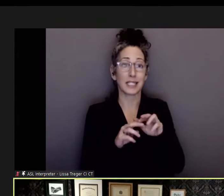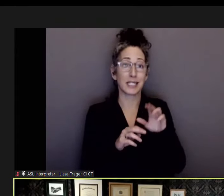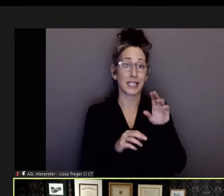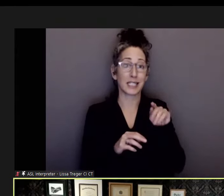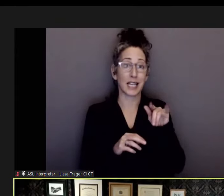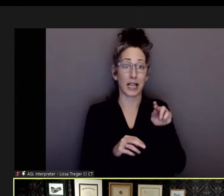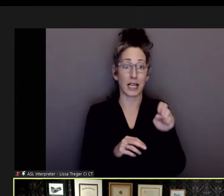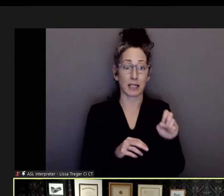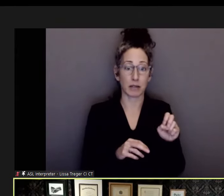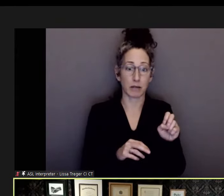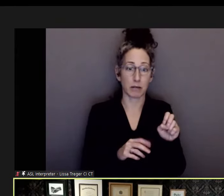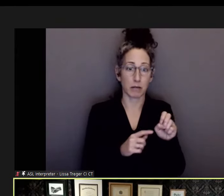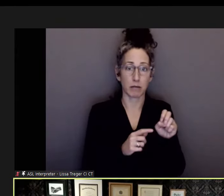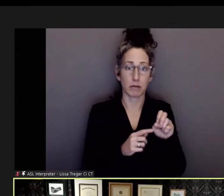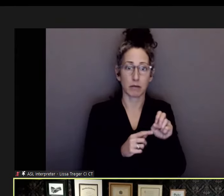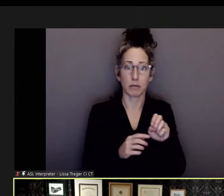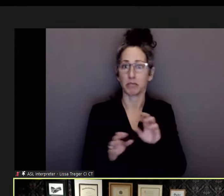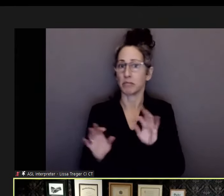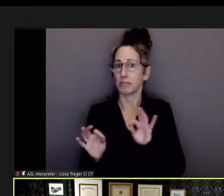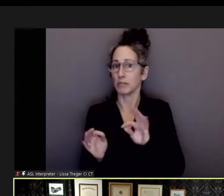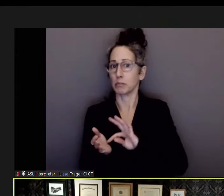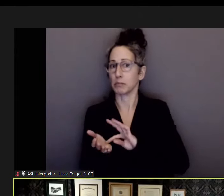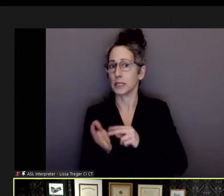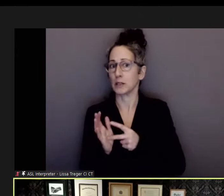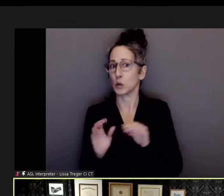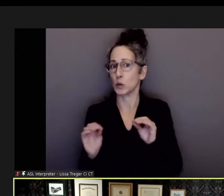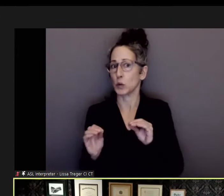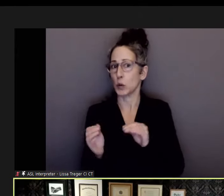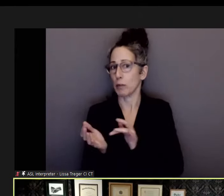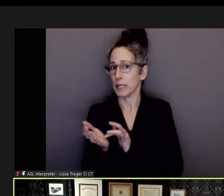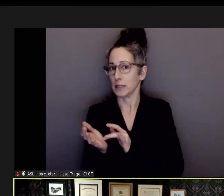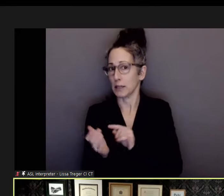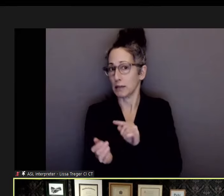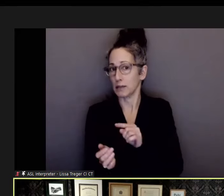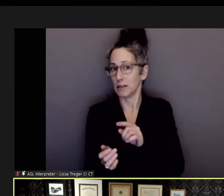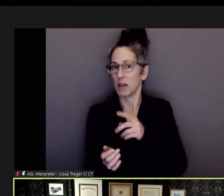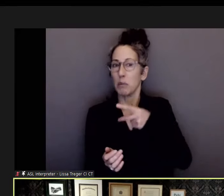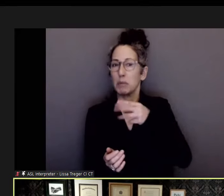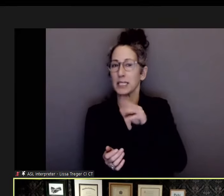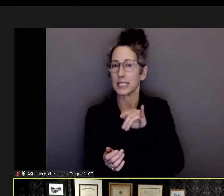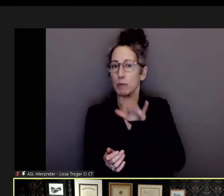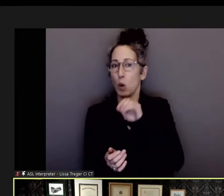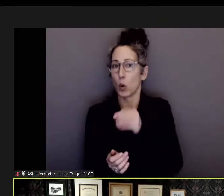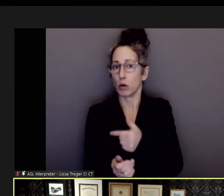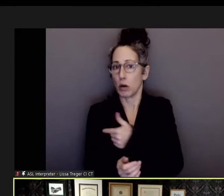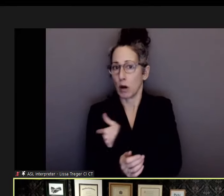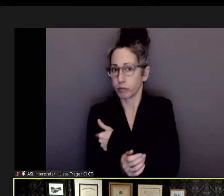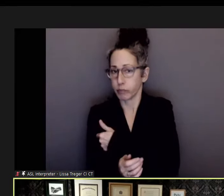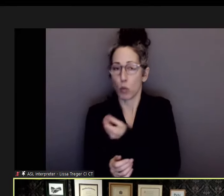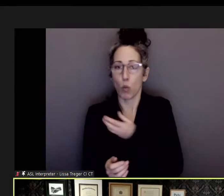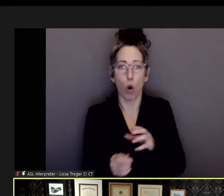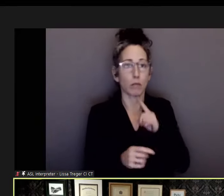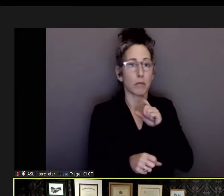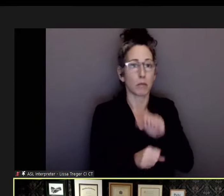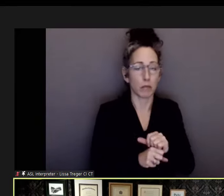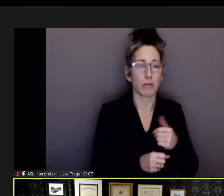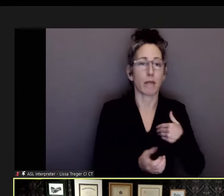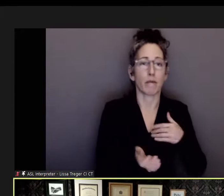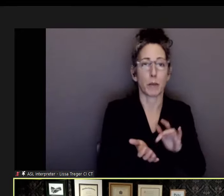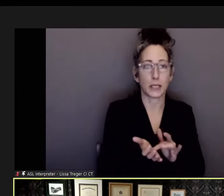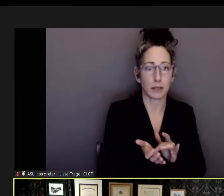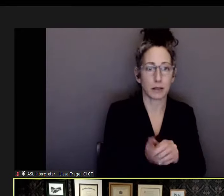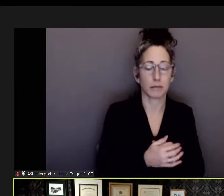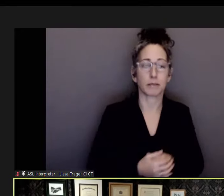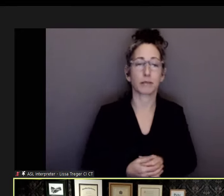know who got what until we had enough cases to accumulate, and then we examined who got vaccine, who got